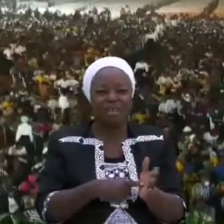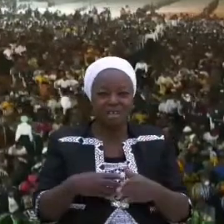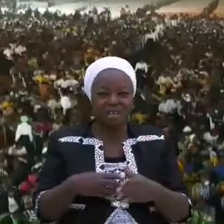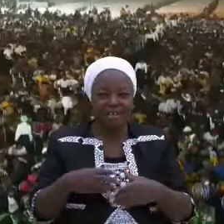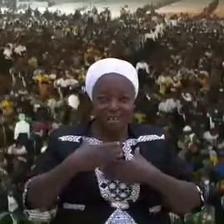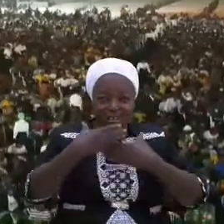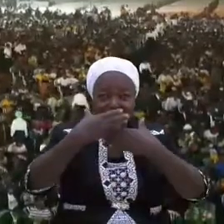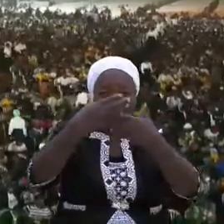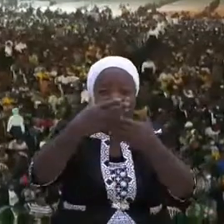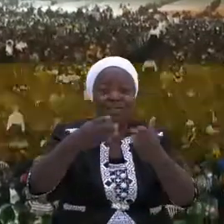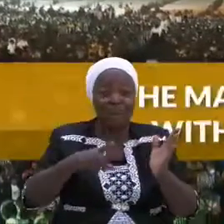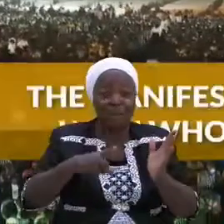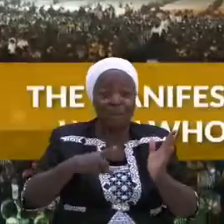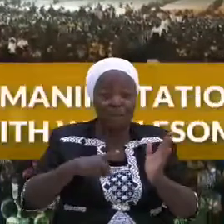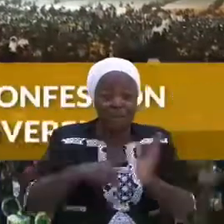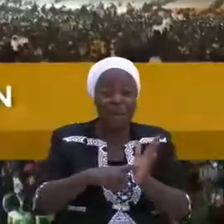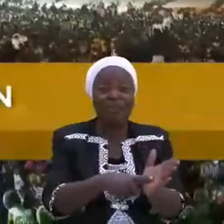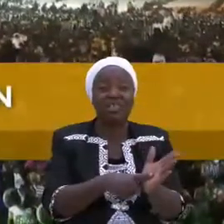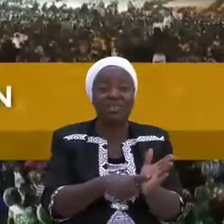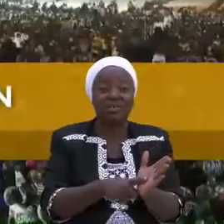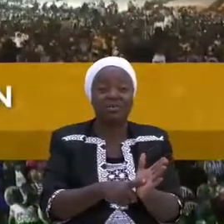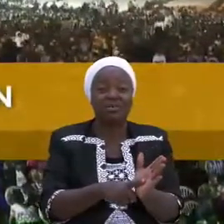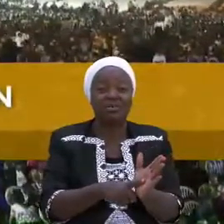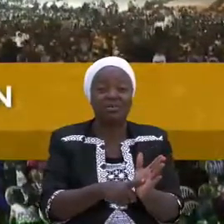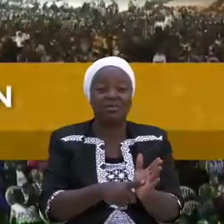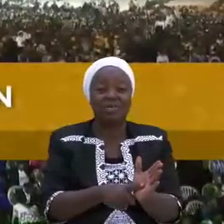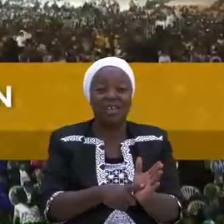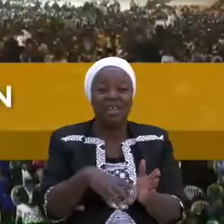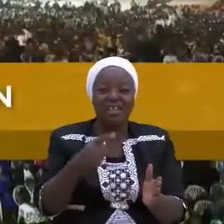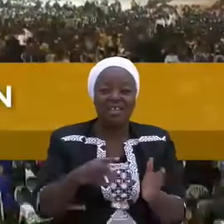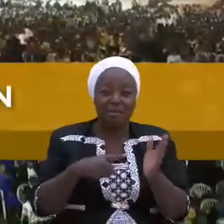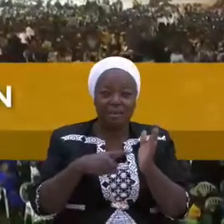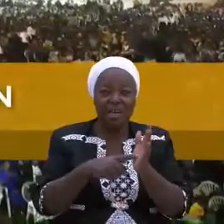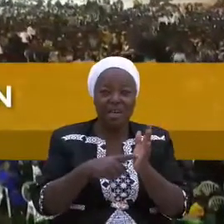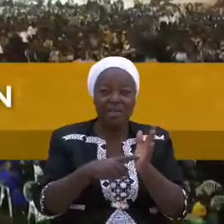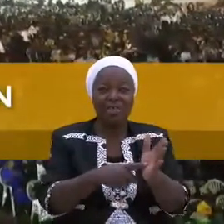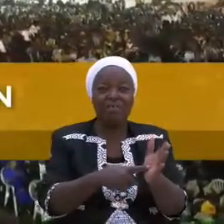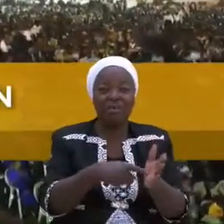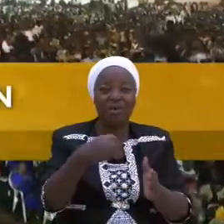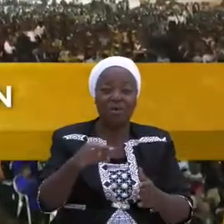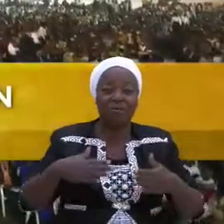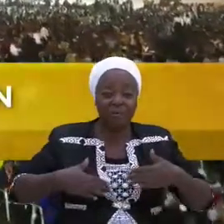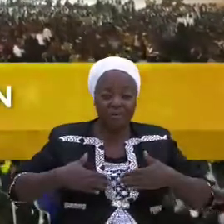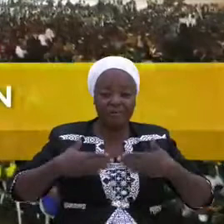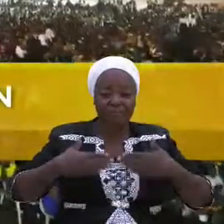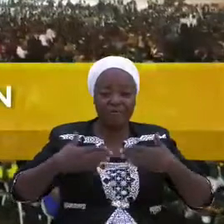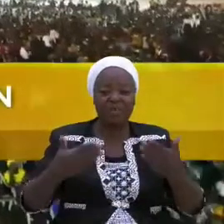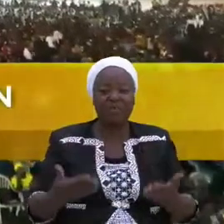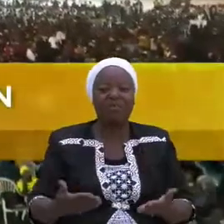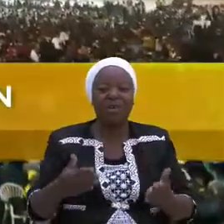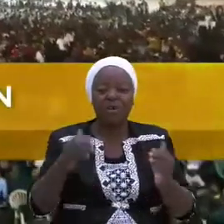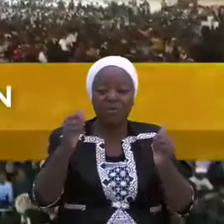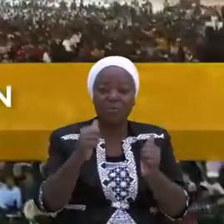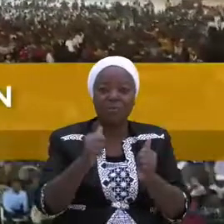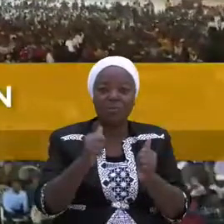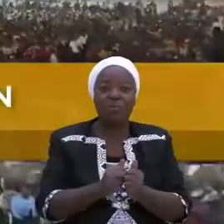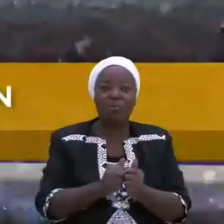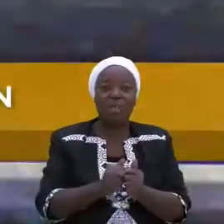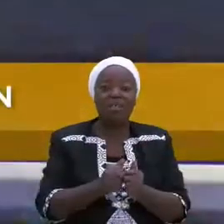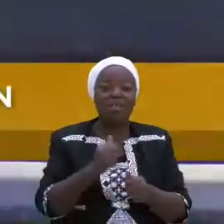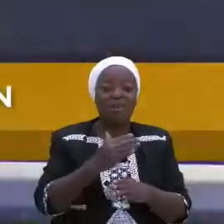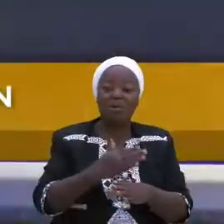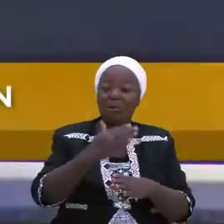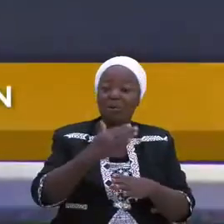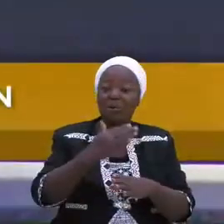the manifestation of confession with who saw my conversion wholesale